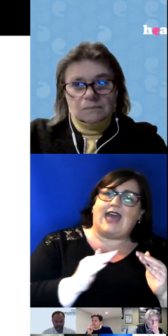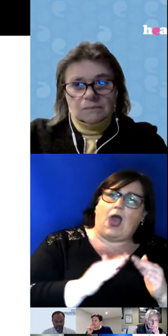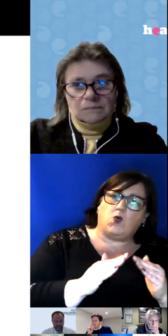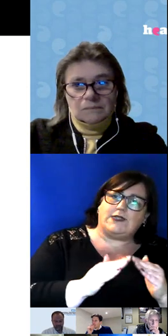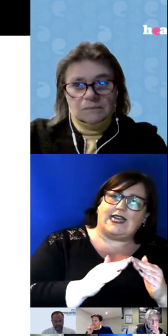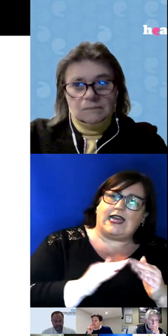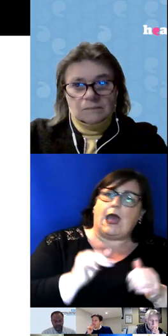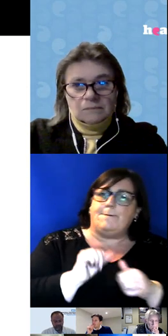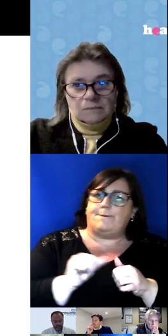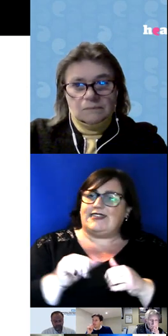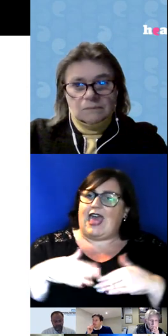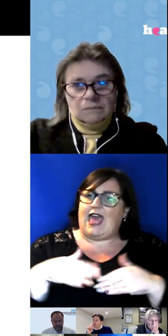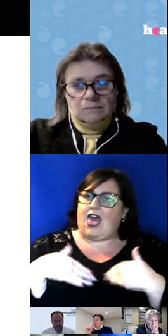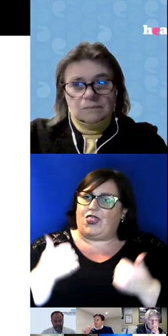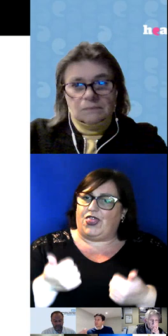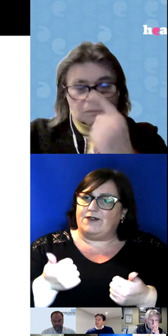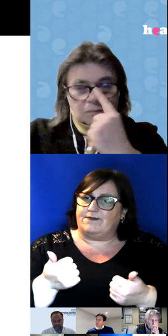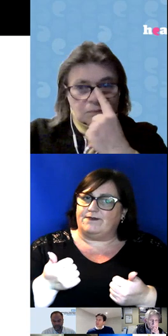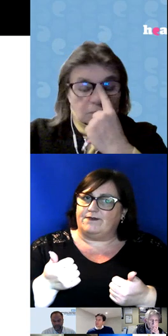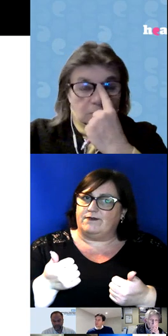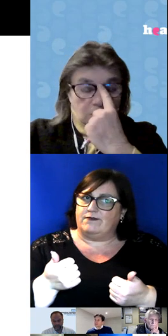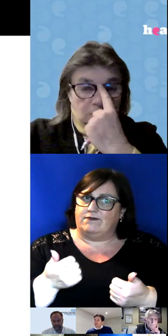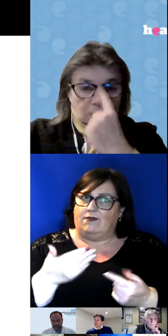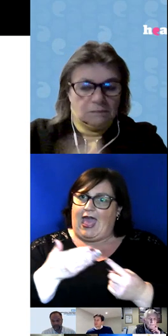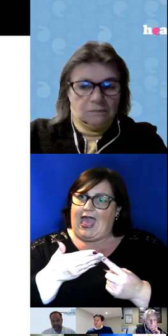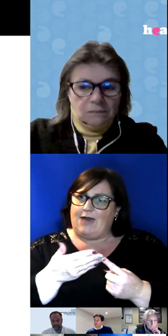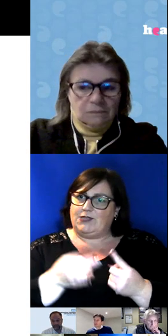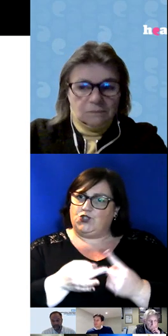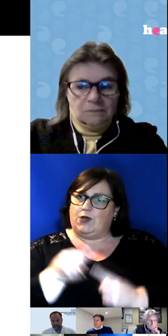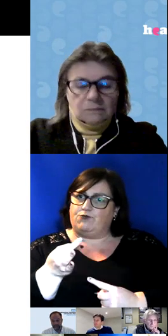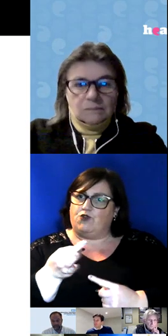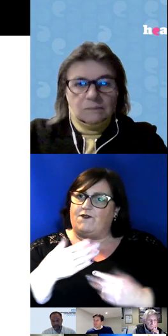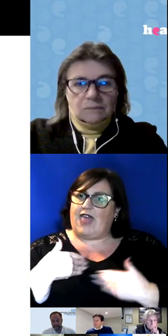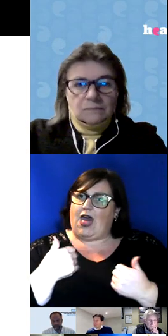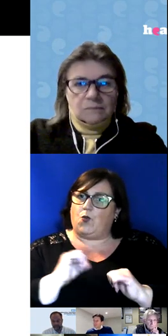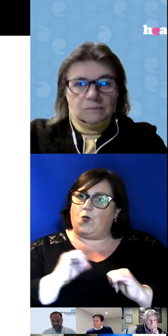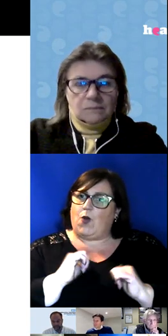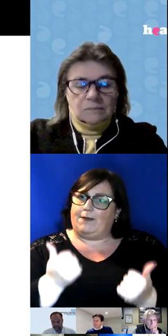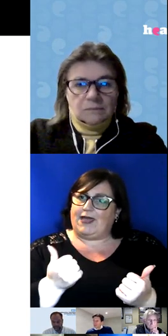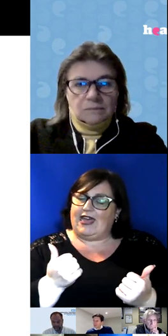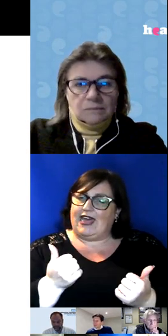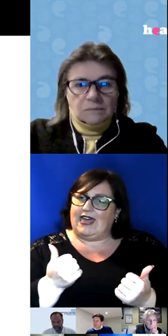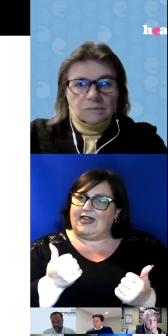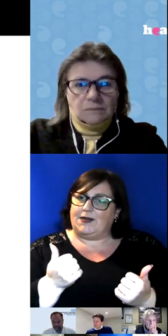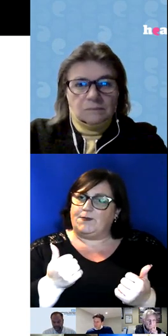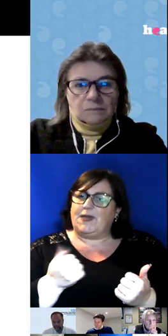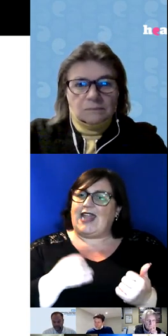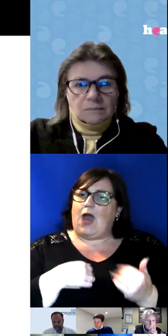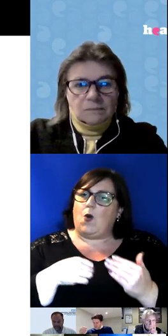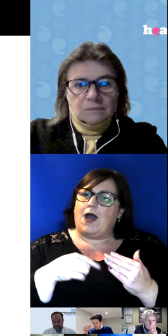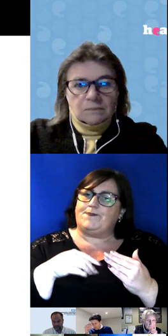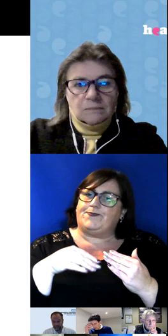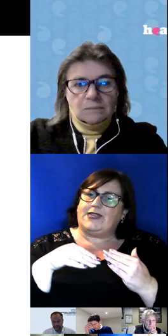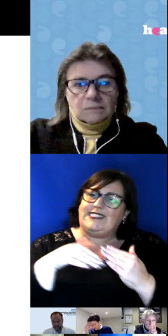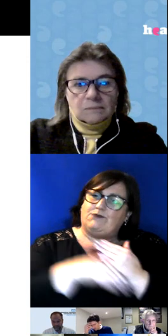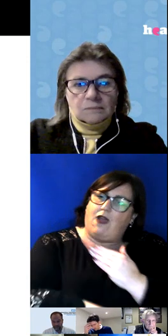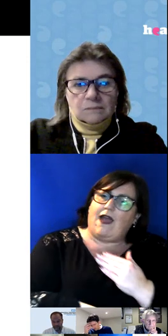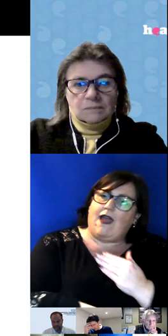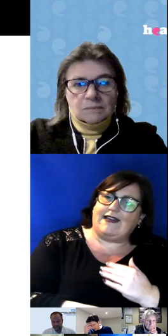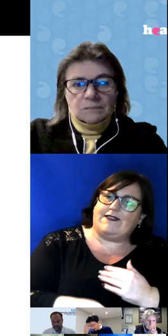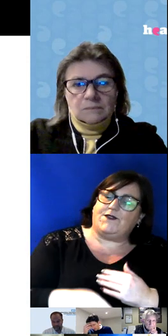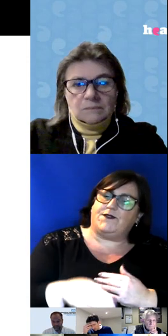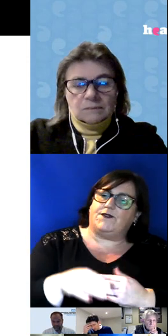the health and well-being of our population. And we do that particularly in some of our most deprived areas. But in addition to that, there is clearly a national role, and